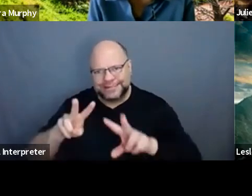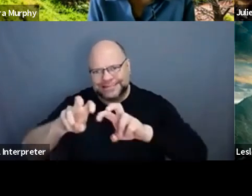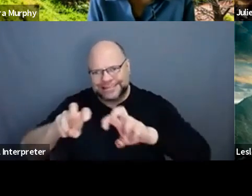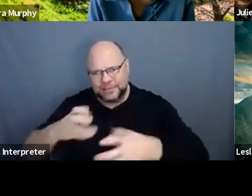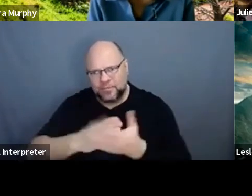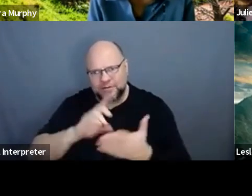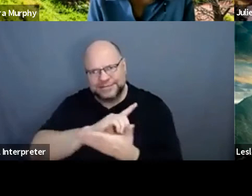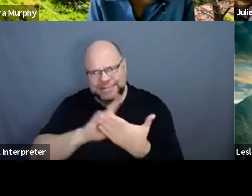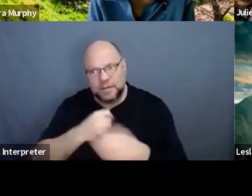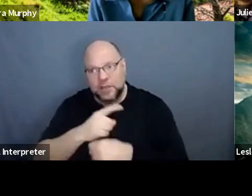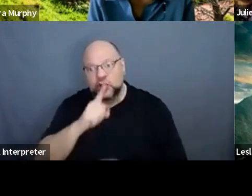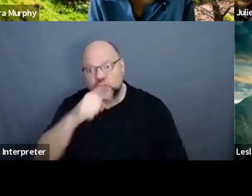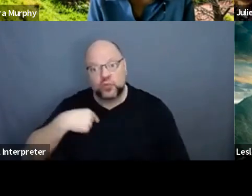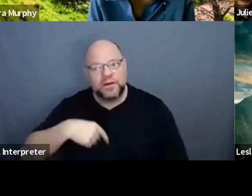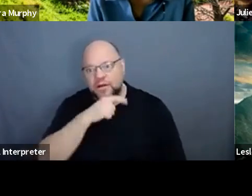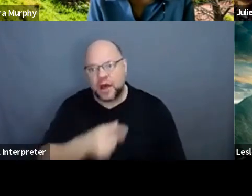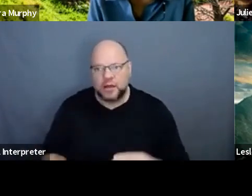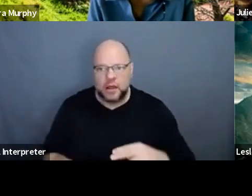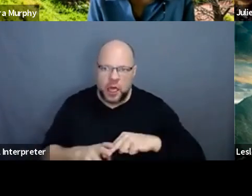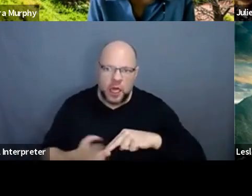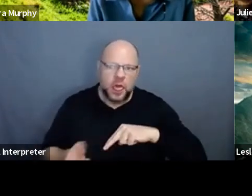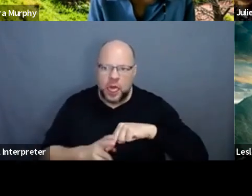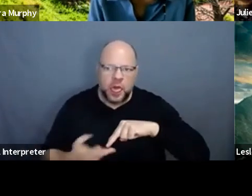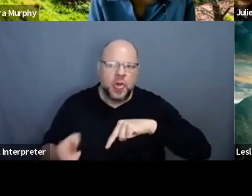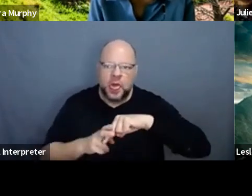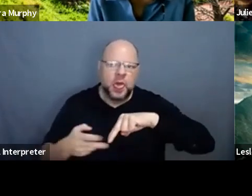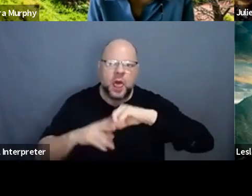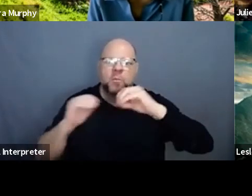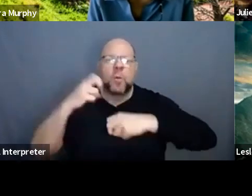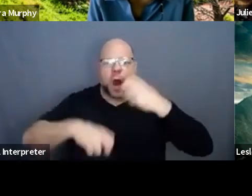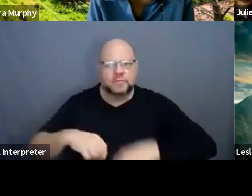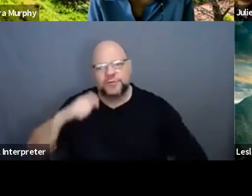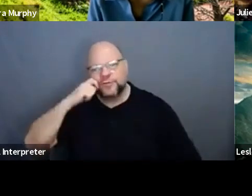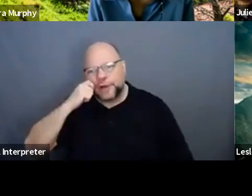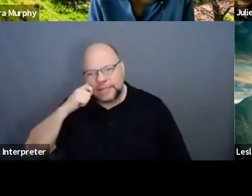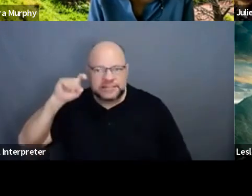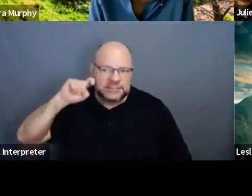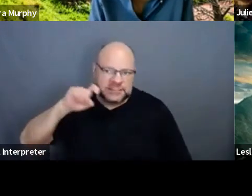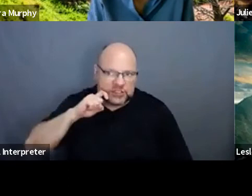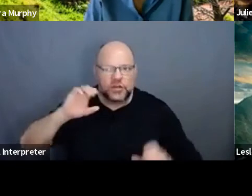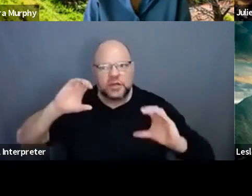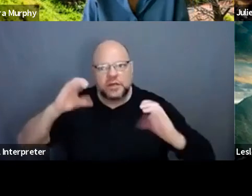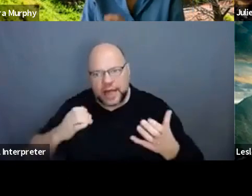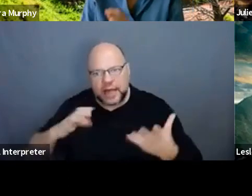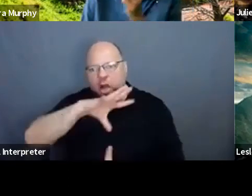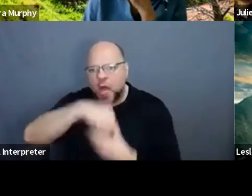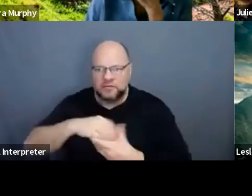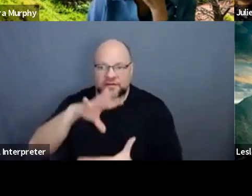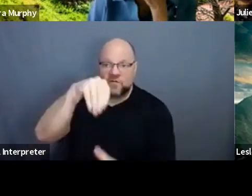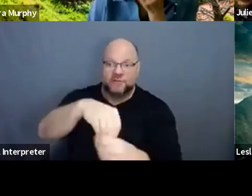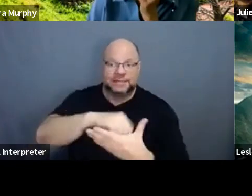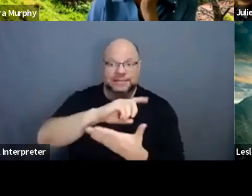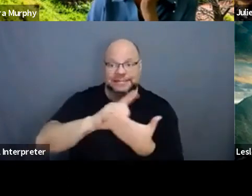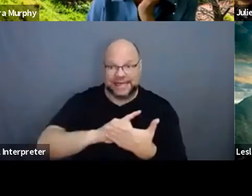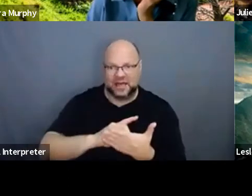to make sure we are not compounding problems of race, gender, class, etc. in design? I say that